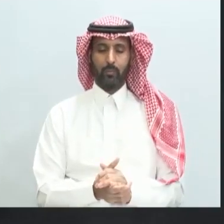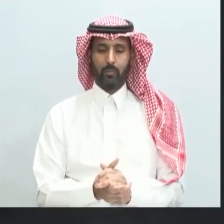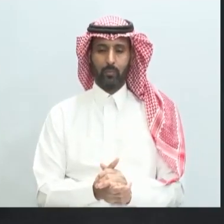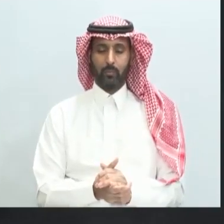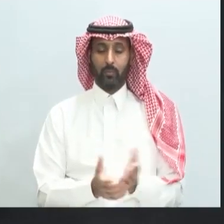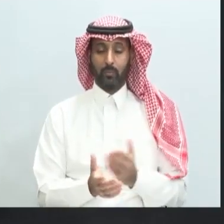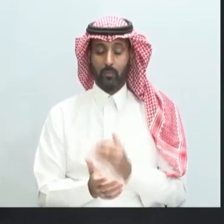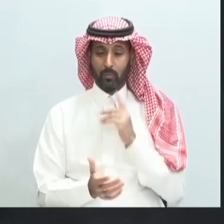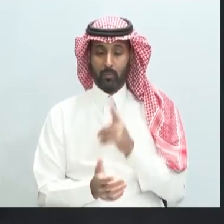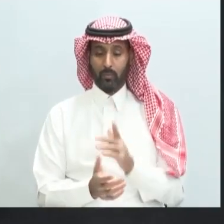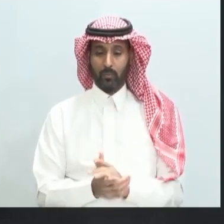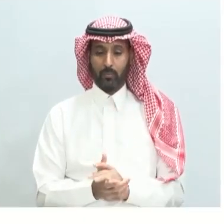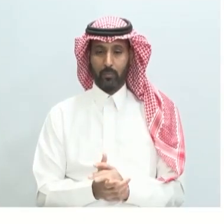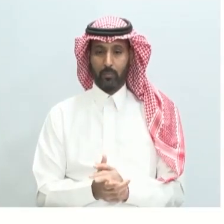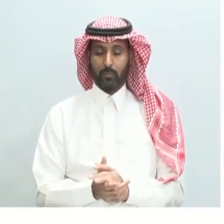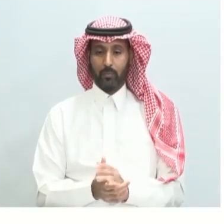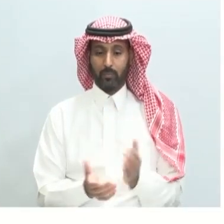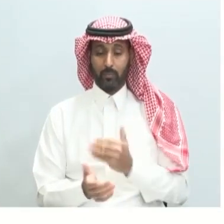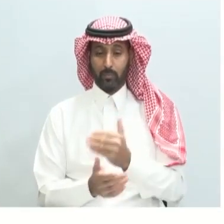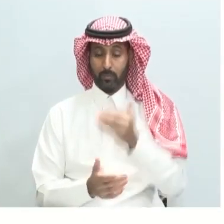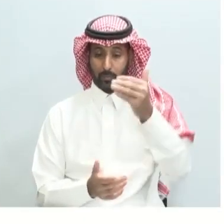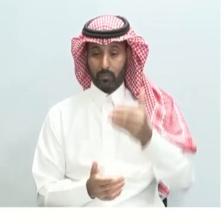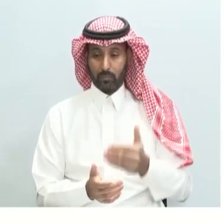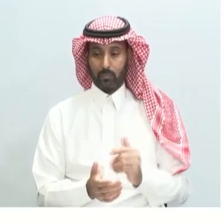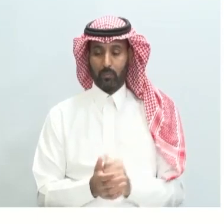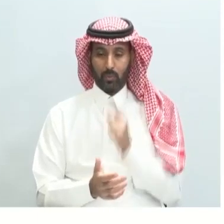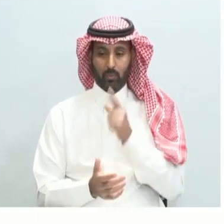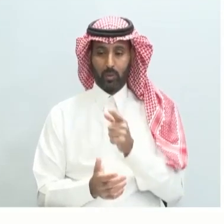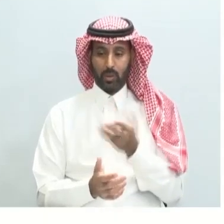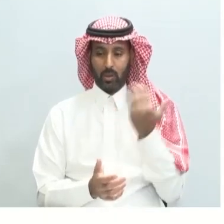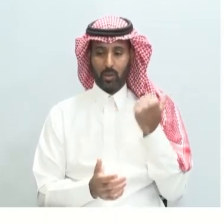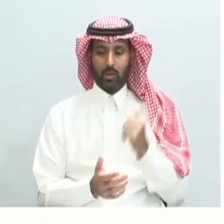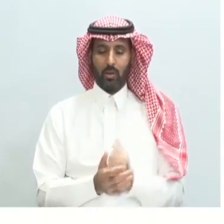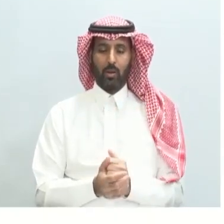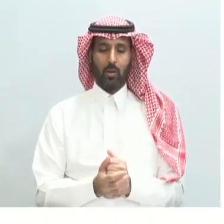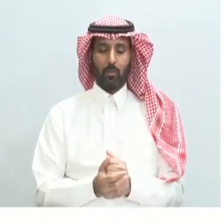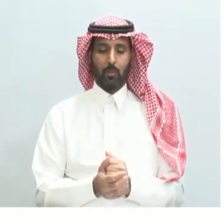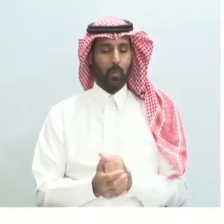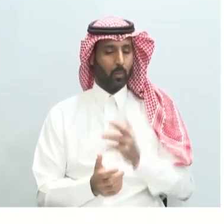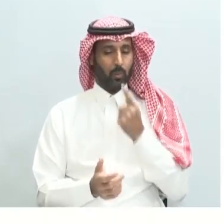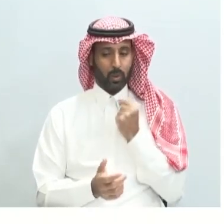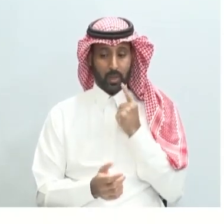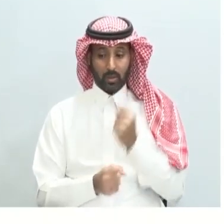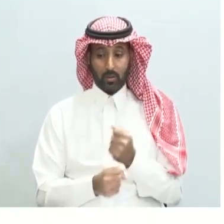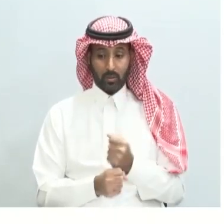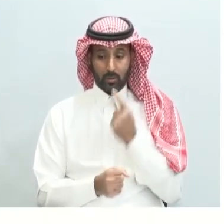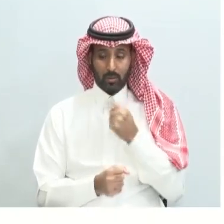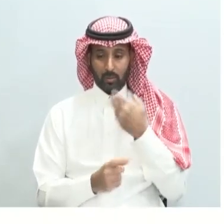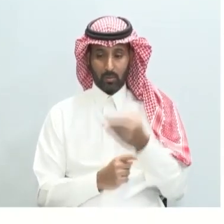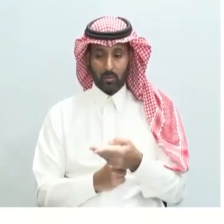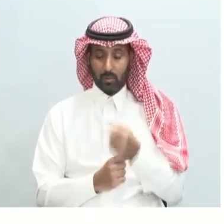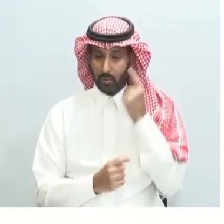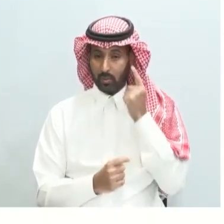early or you are late. So here in this chant, we said last time what we need to do is we're going